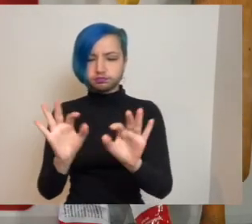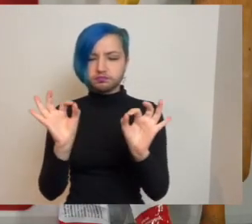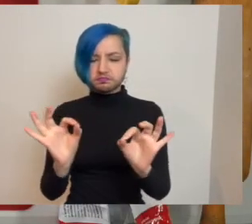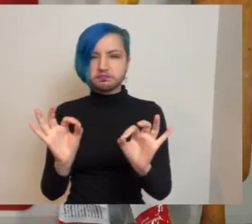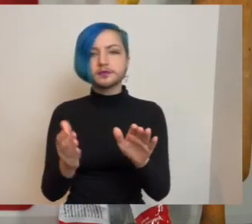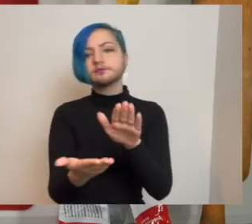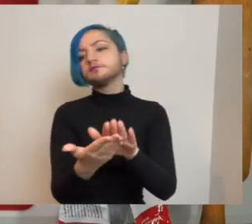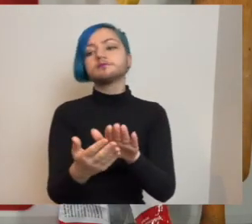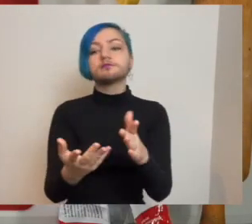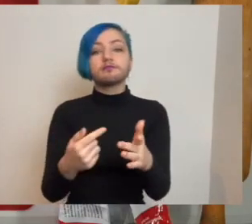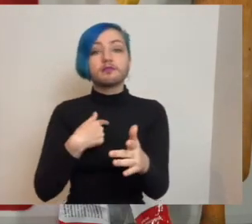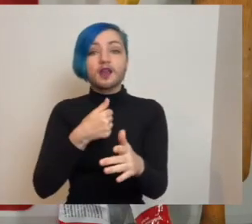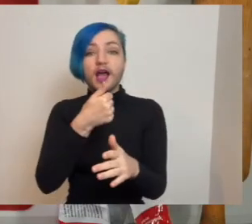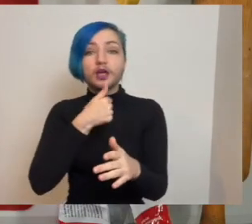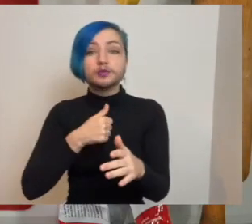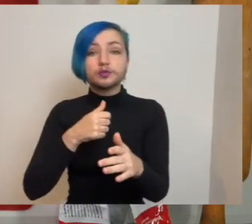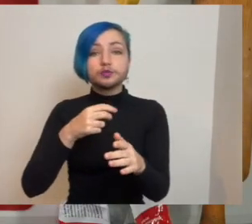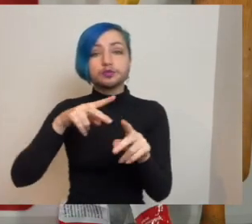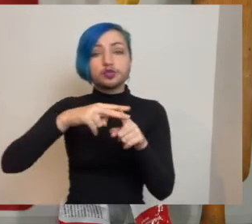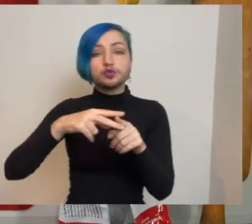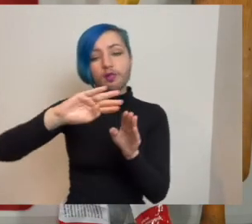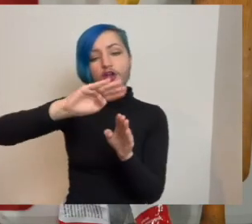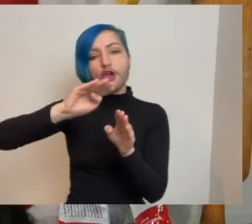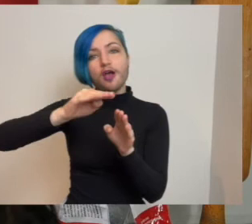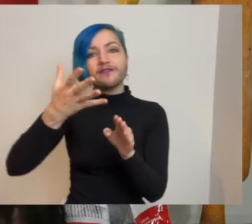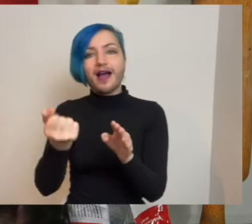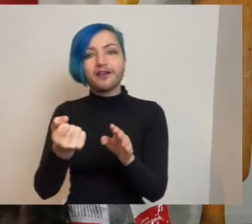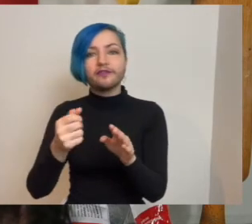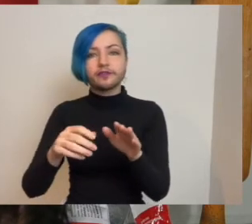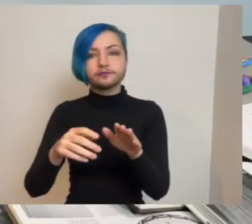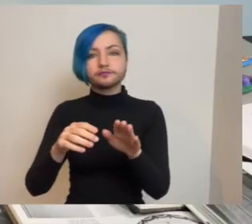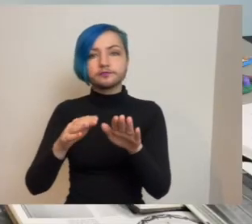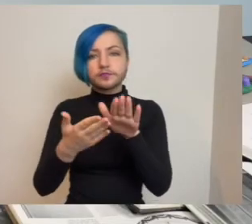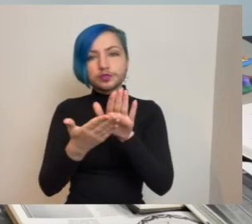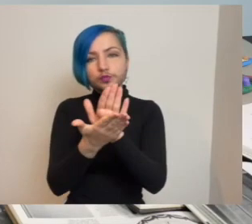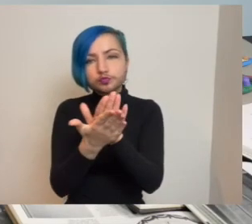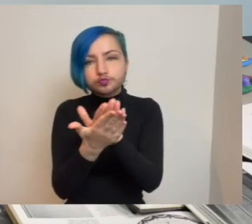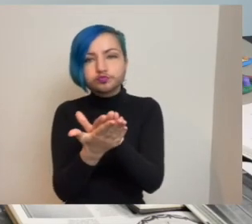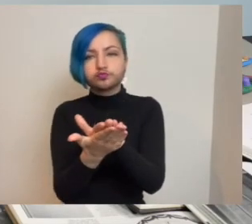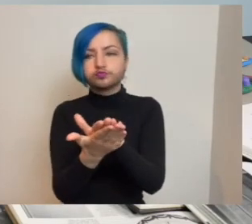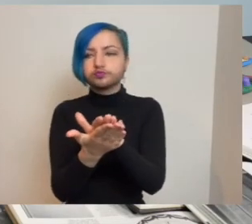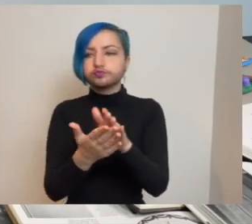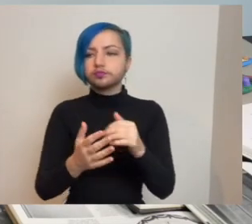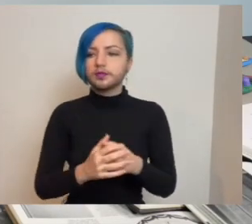And then I just use this kind of slightly curved tool to merge the pieces together.